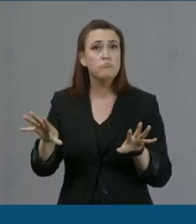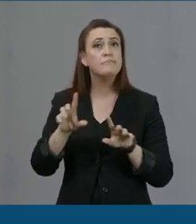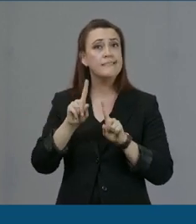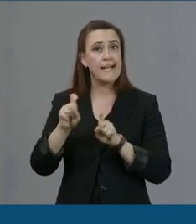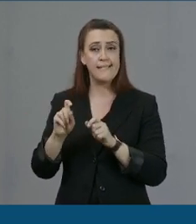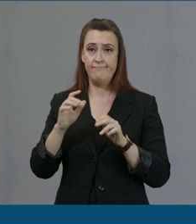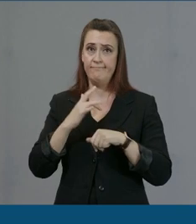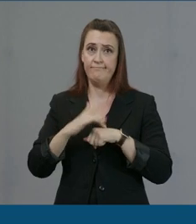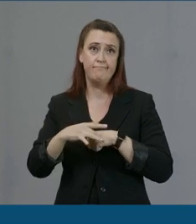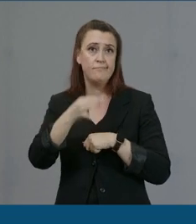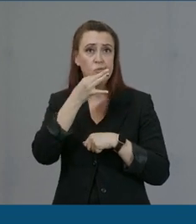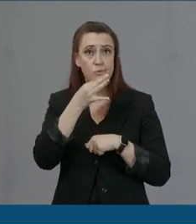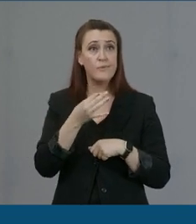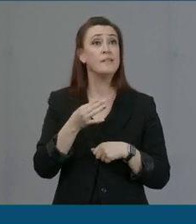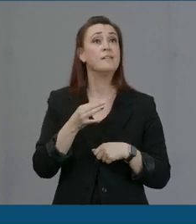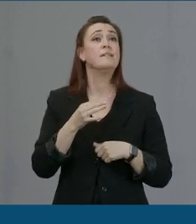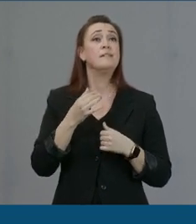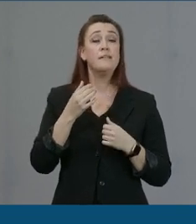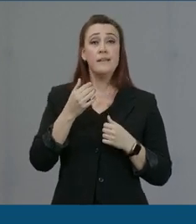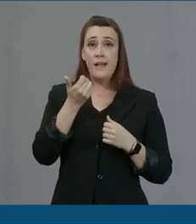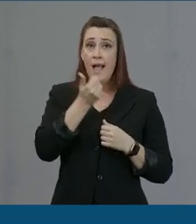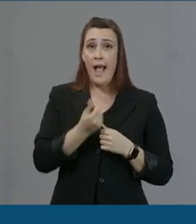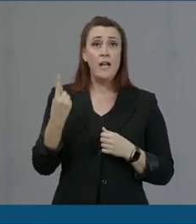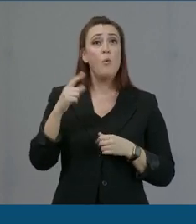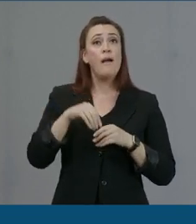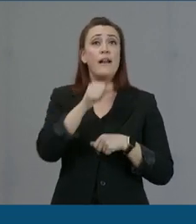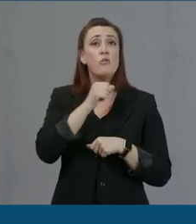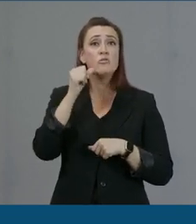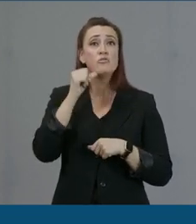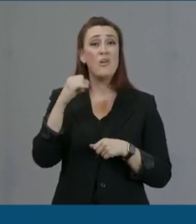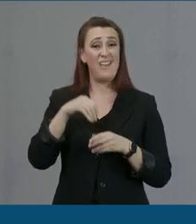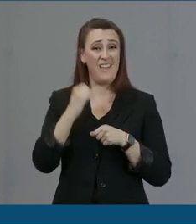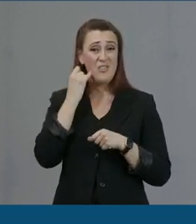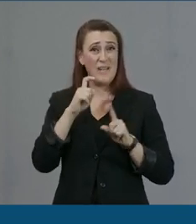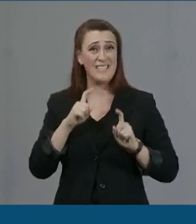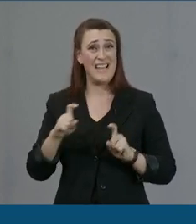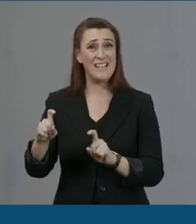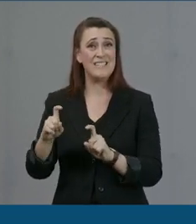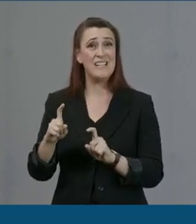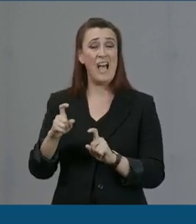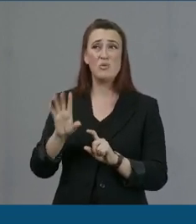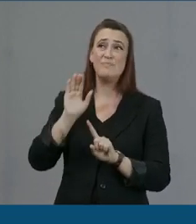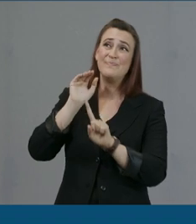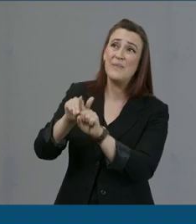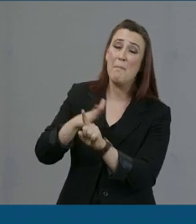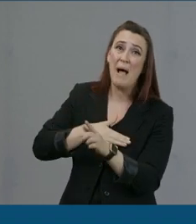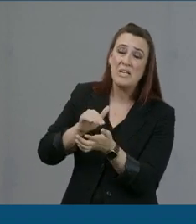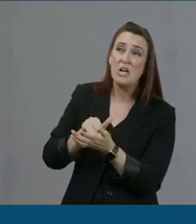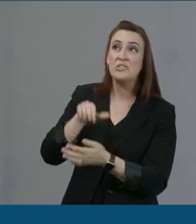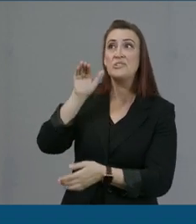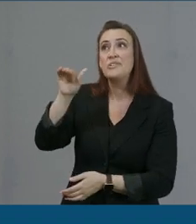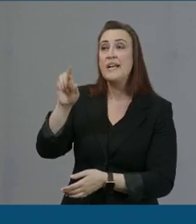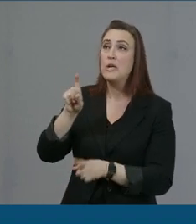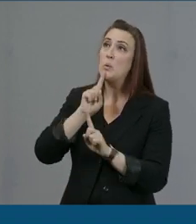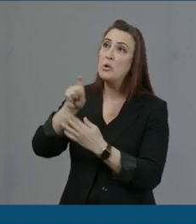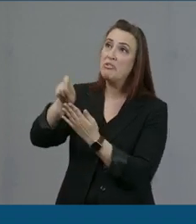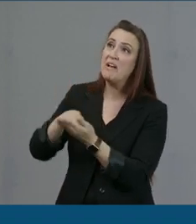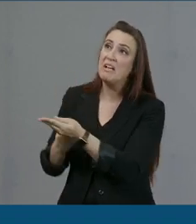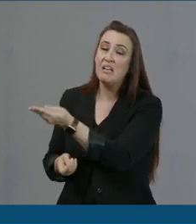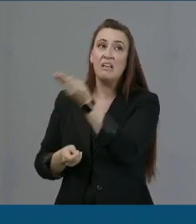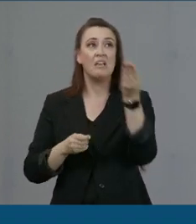Arizona, anybody needing testing for as a consumer won't need a provider's order or insurance.